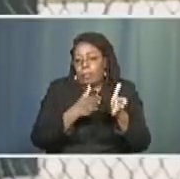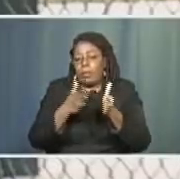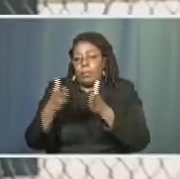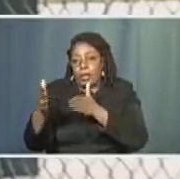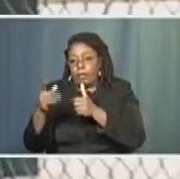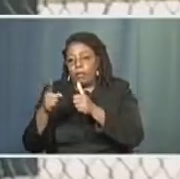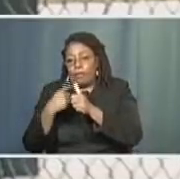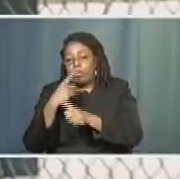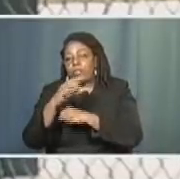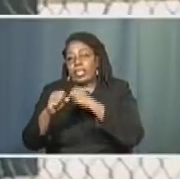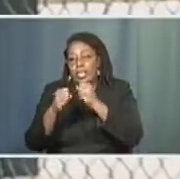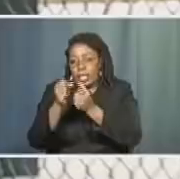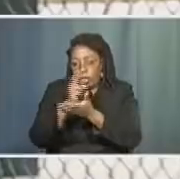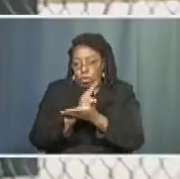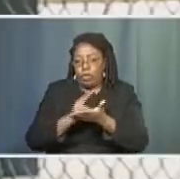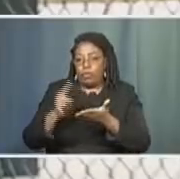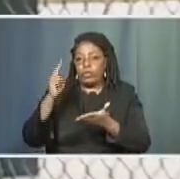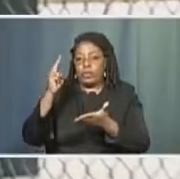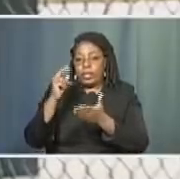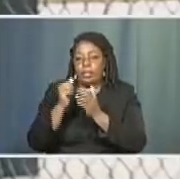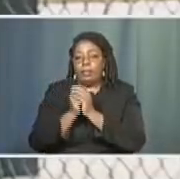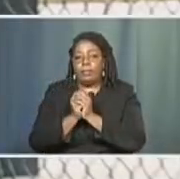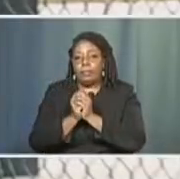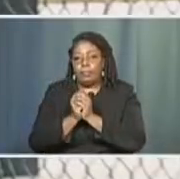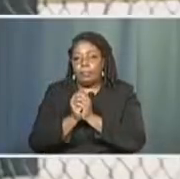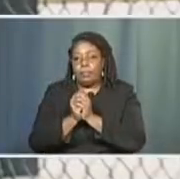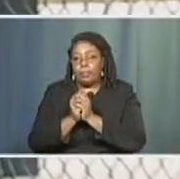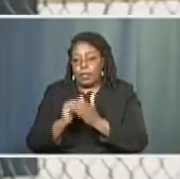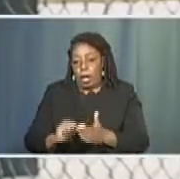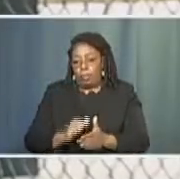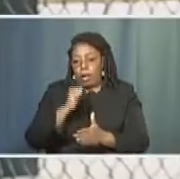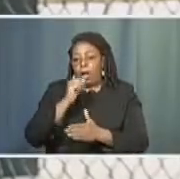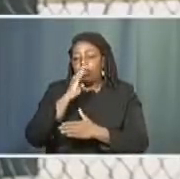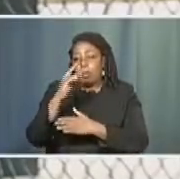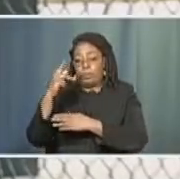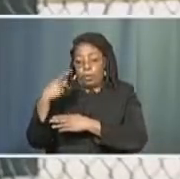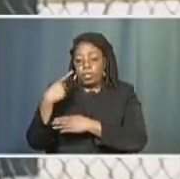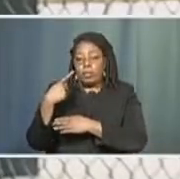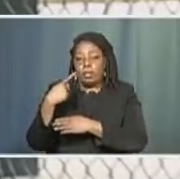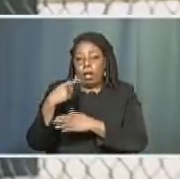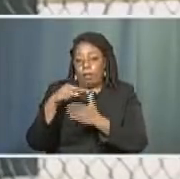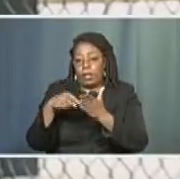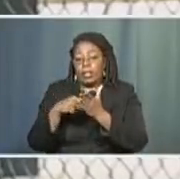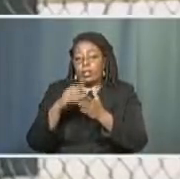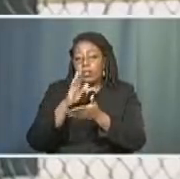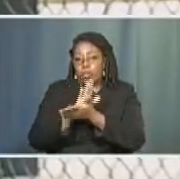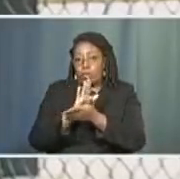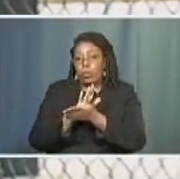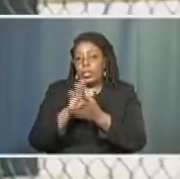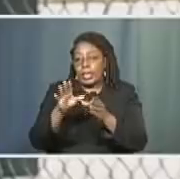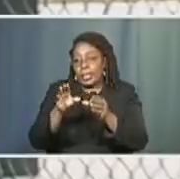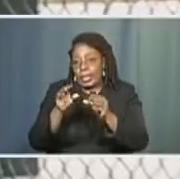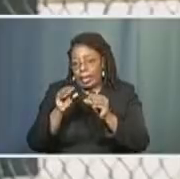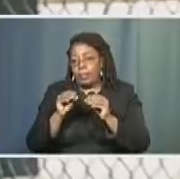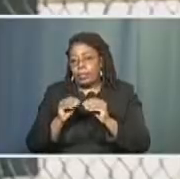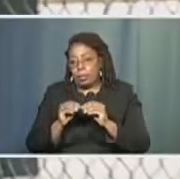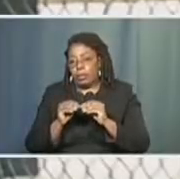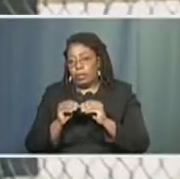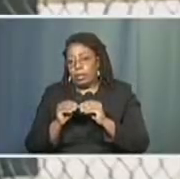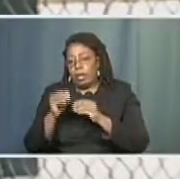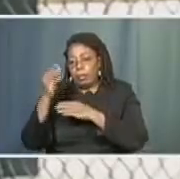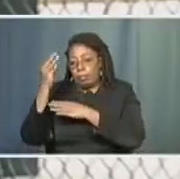first-year university. I'm proud to be the principal of a school with such a rich history and adaptable, innovative